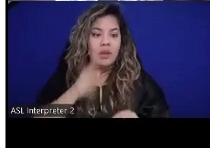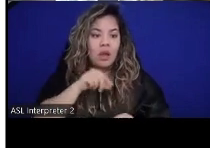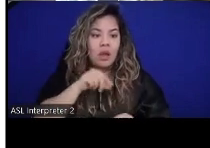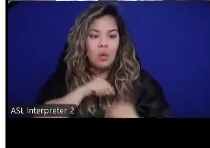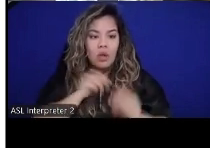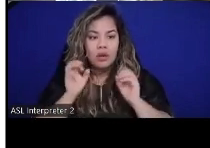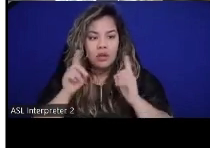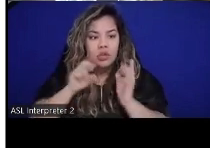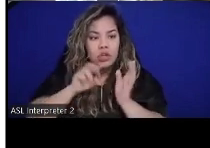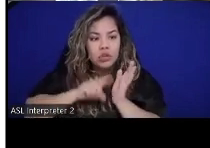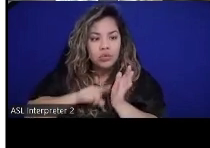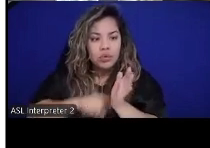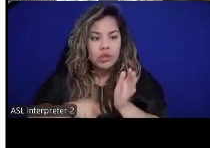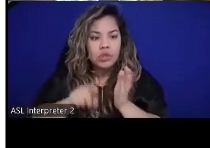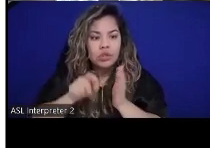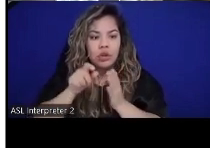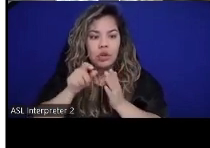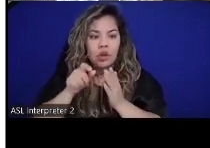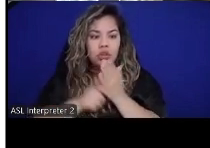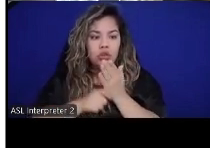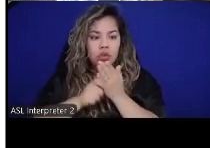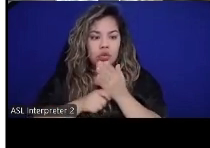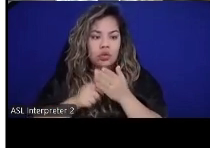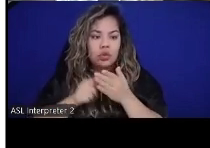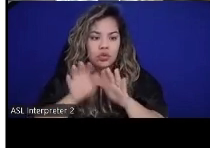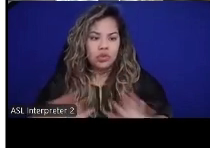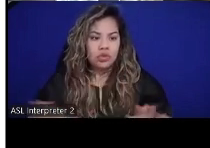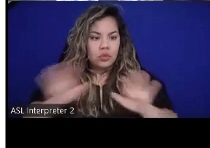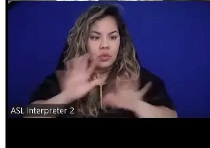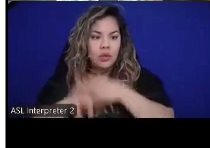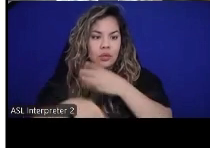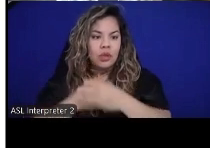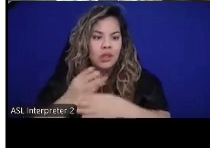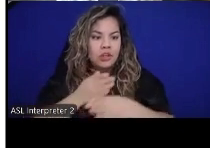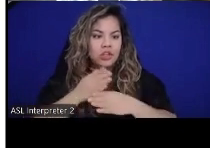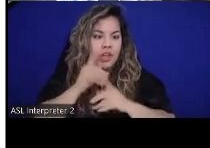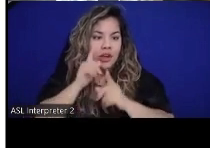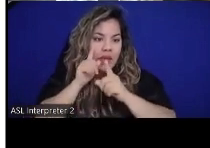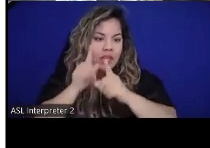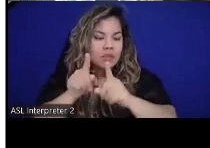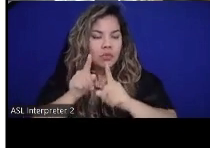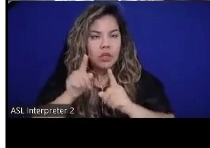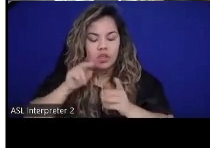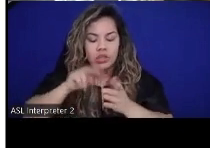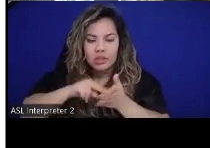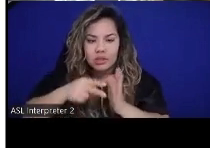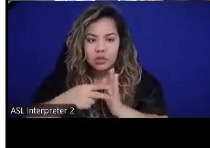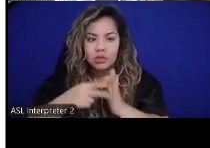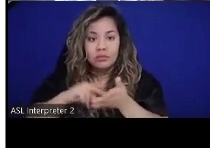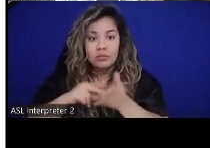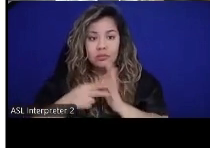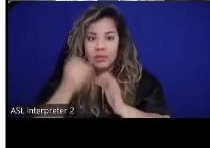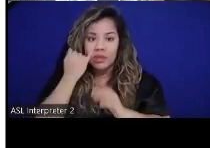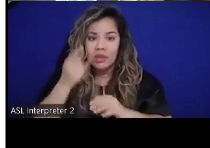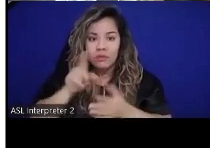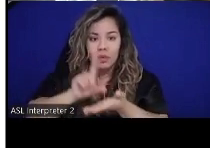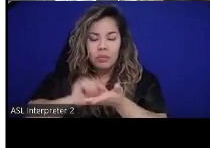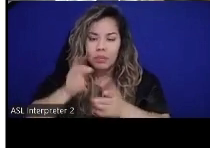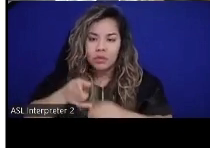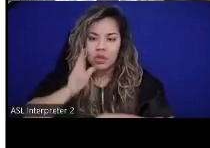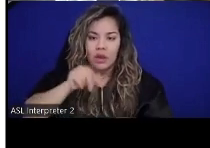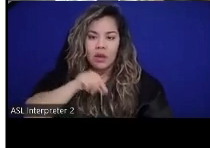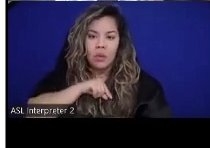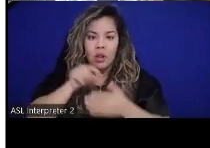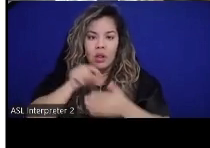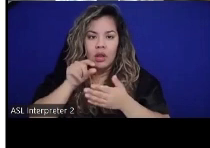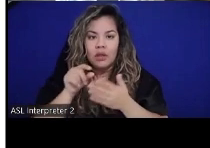world share aspirations and intentions. And that means if you have published in a high quality journal in your